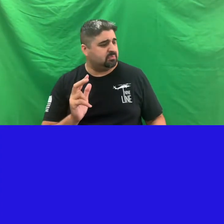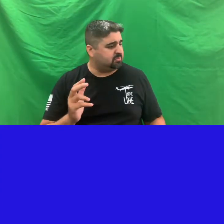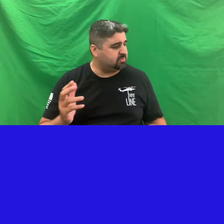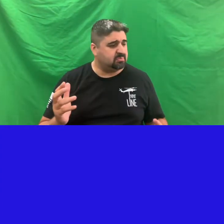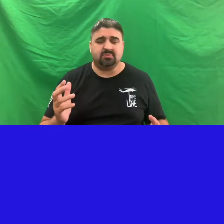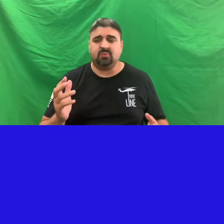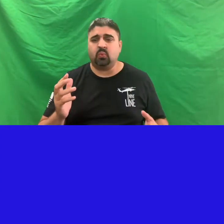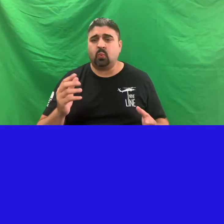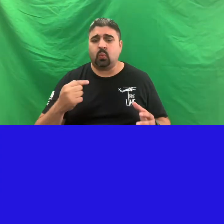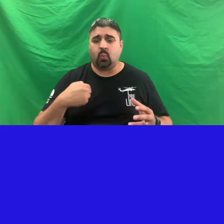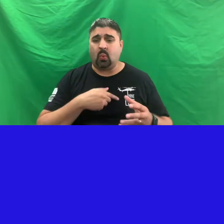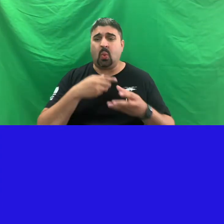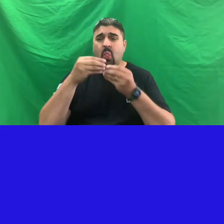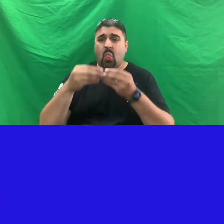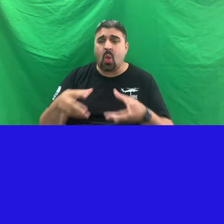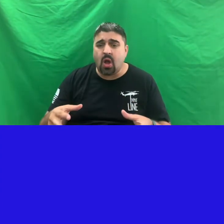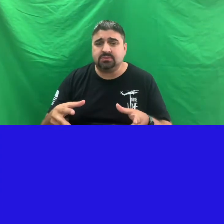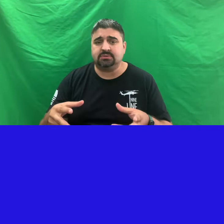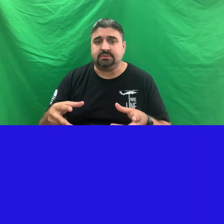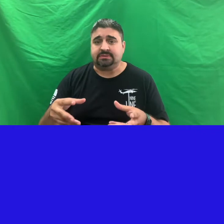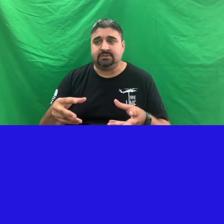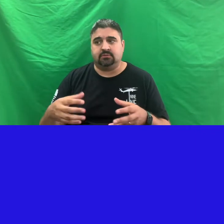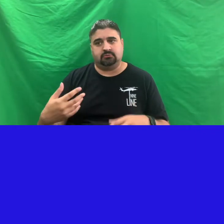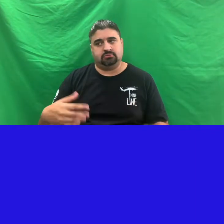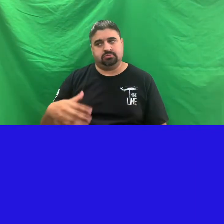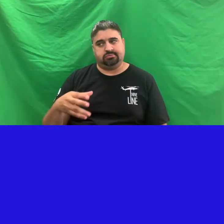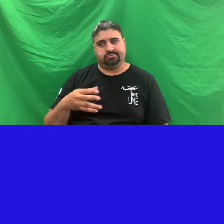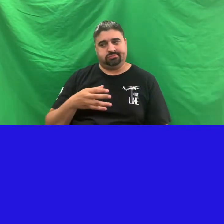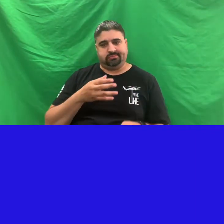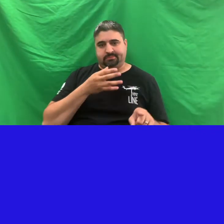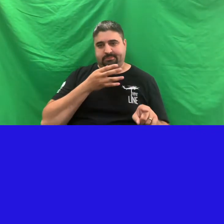"Who is that?" I asked.